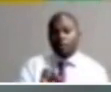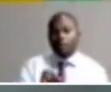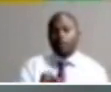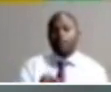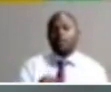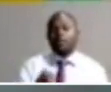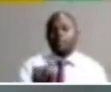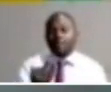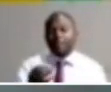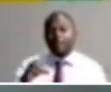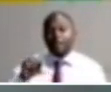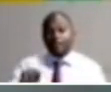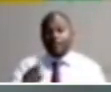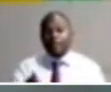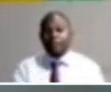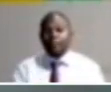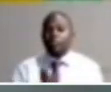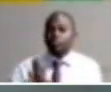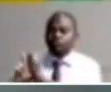839 persons.